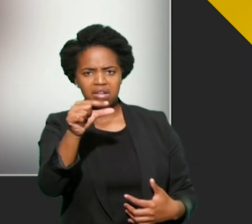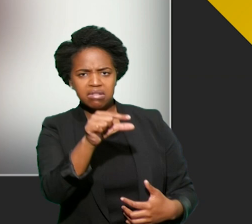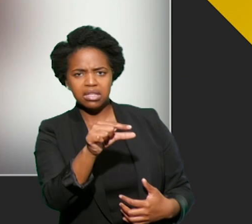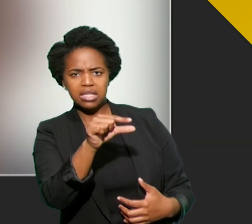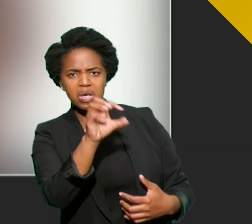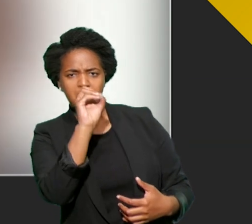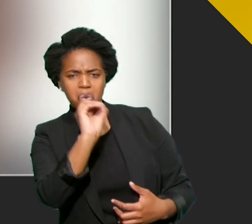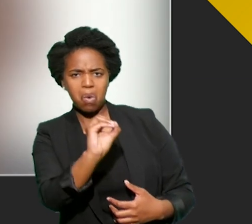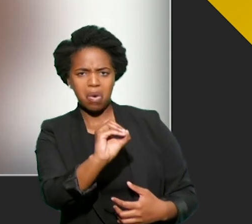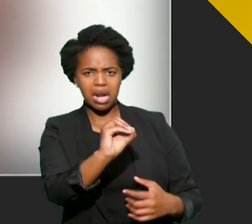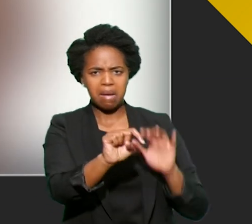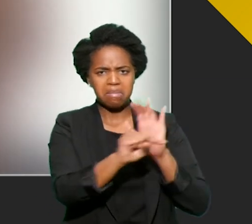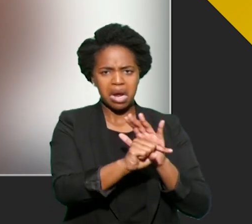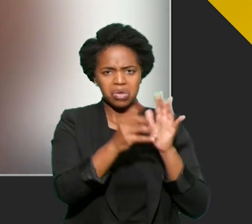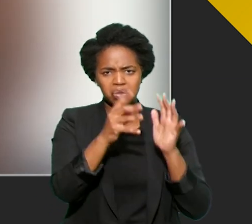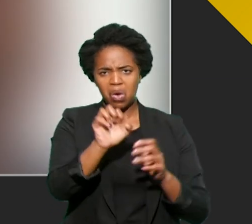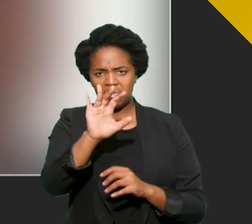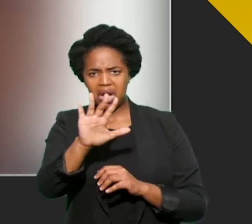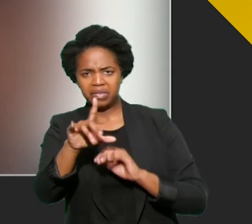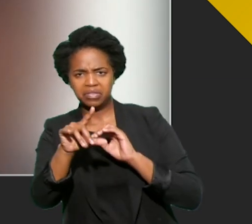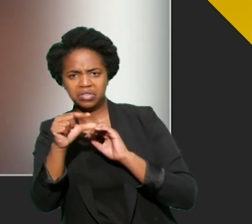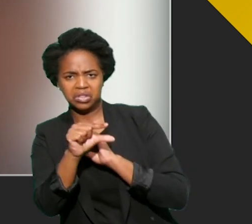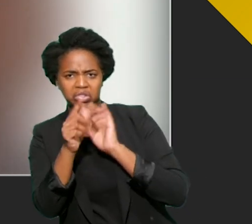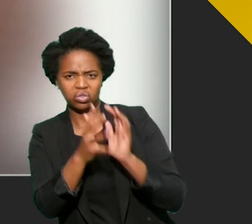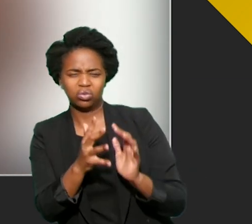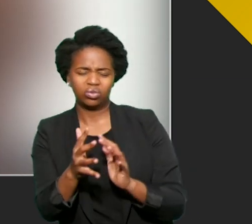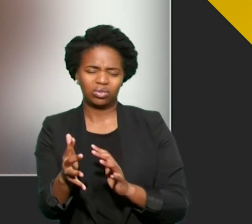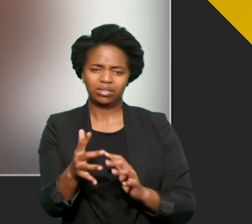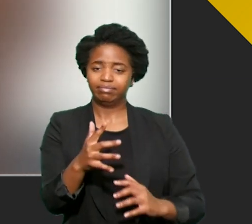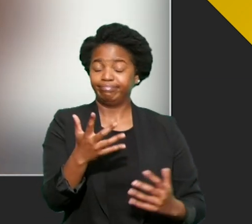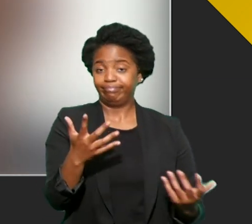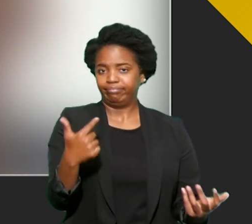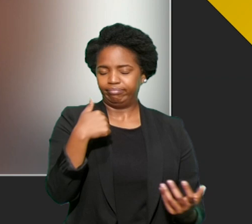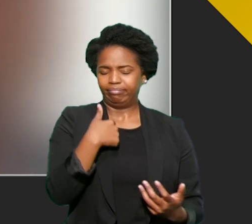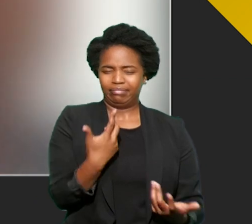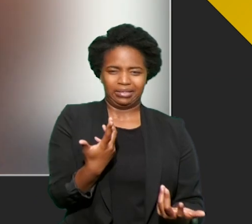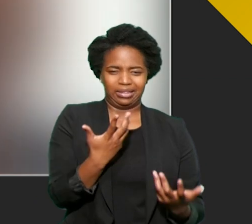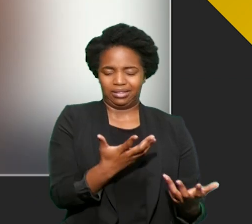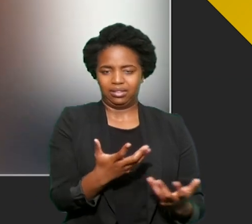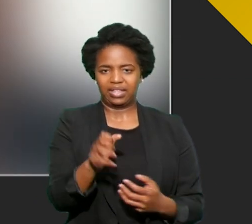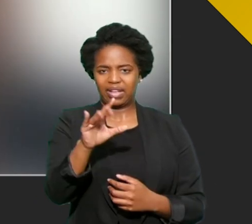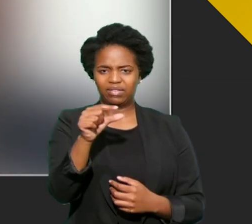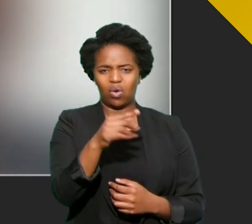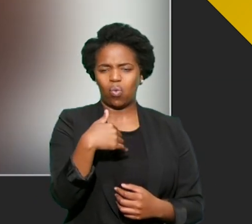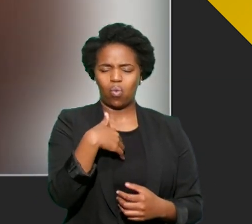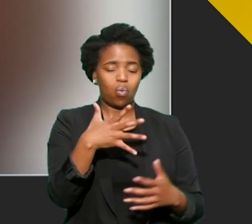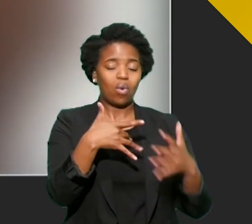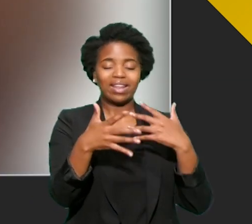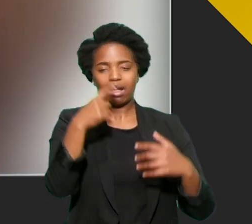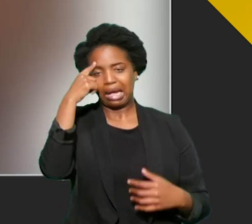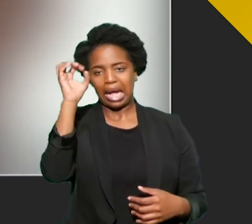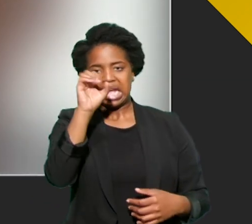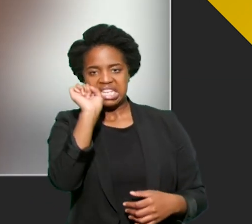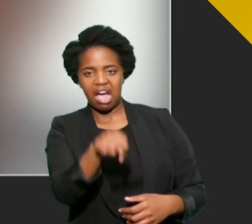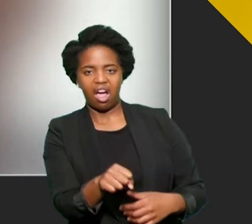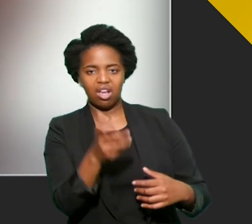that flood to go say their say, have their opinion delivered, be it 5 cents, be it 2 cents. Everybody